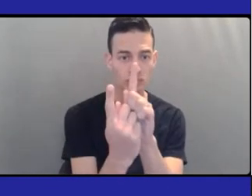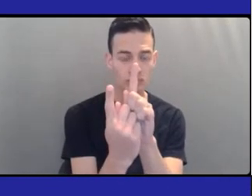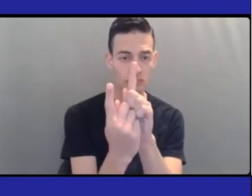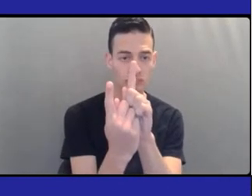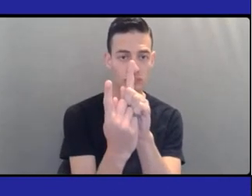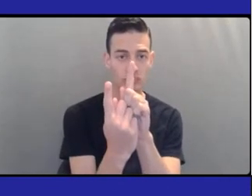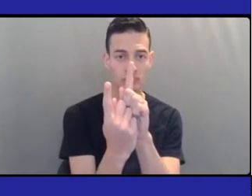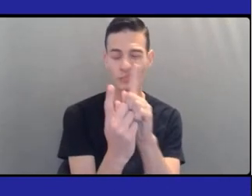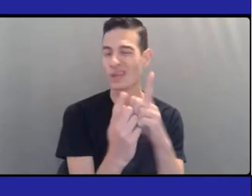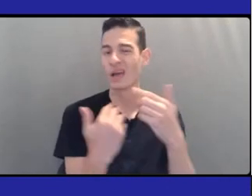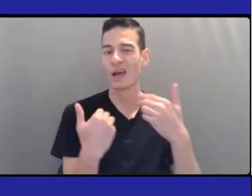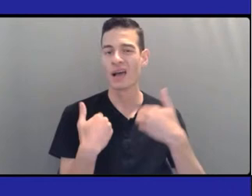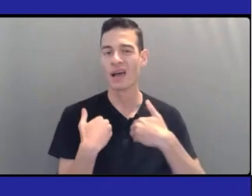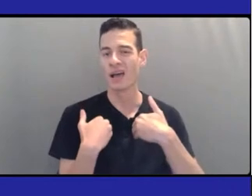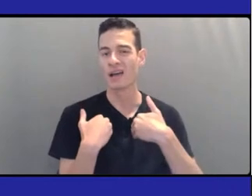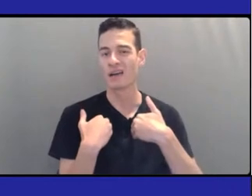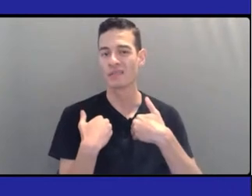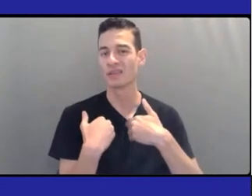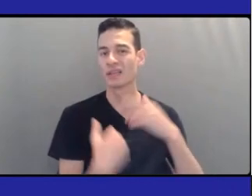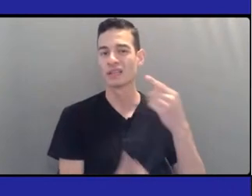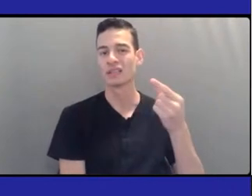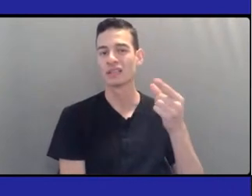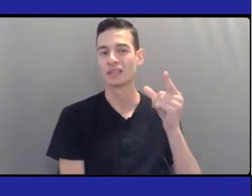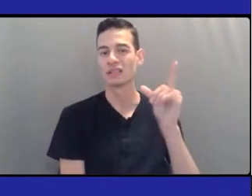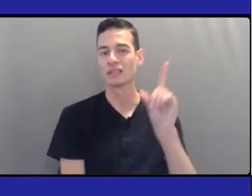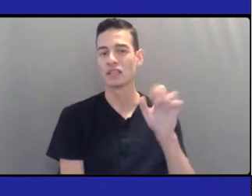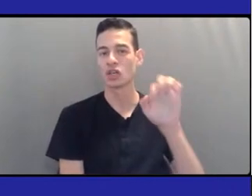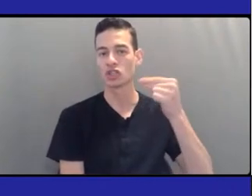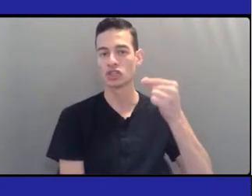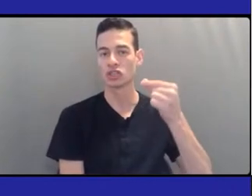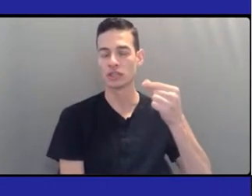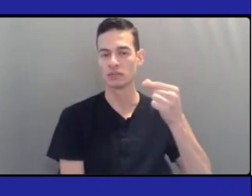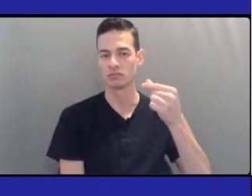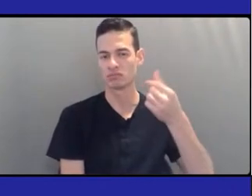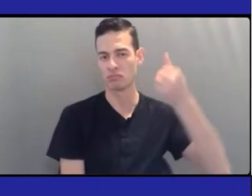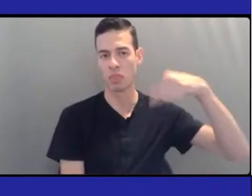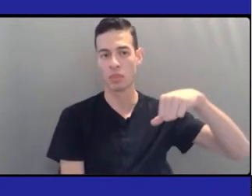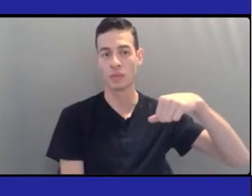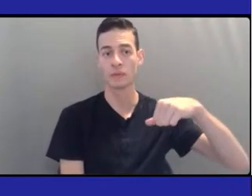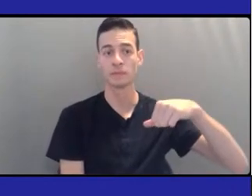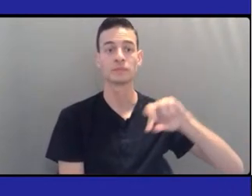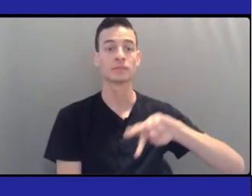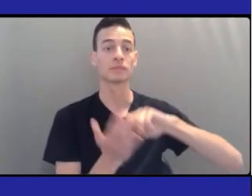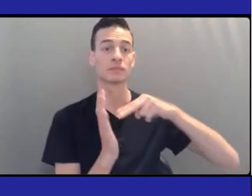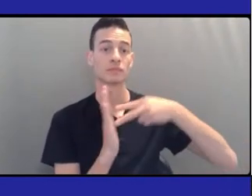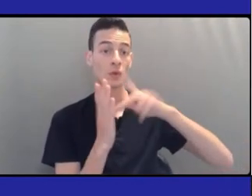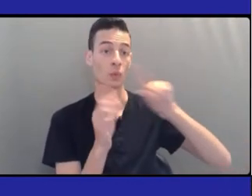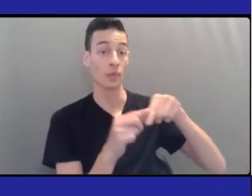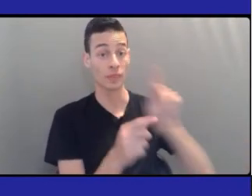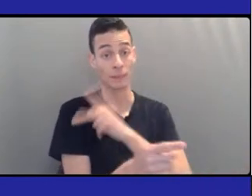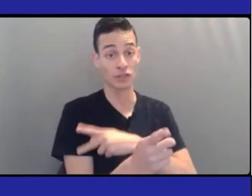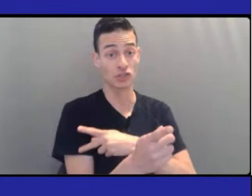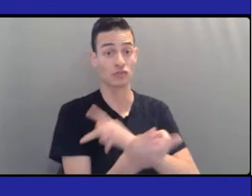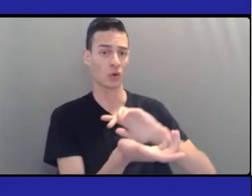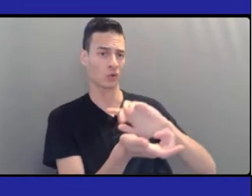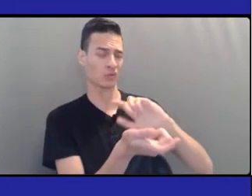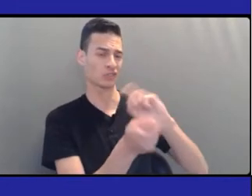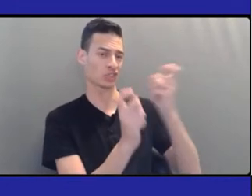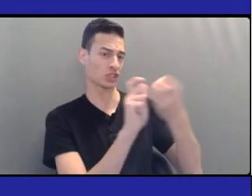are when the payers request a modification to the DRG that we used for billing, which results in a lower payment